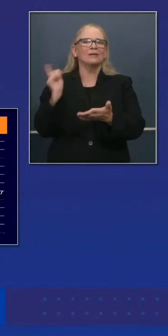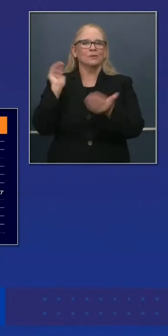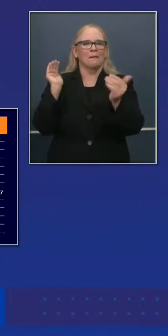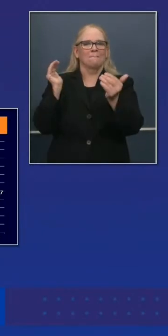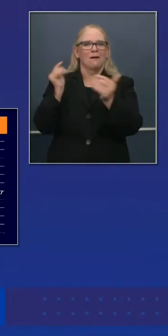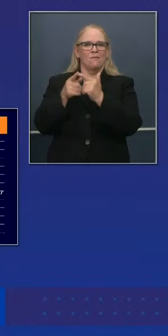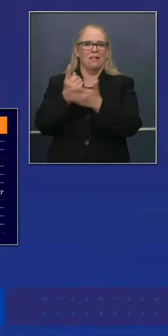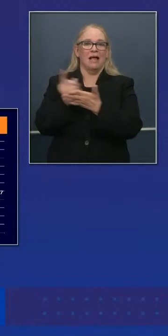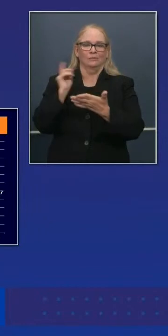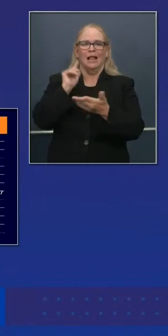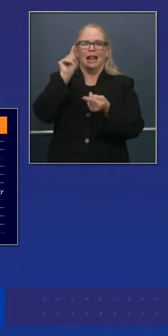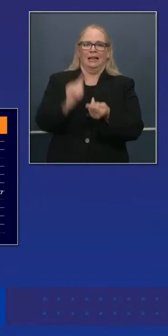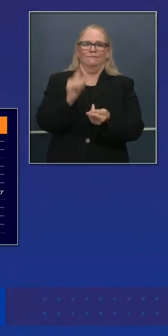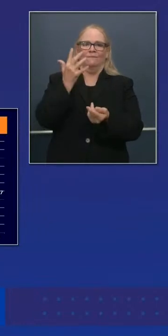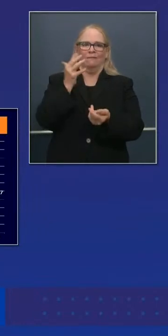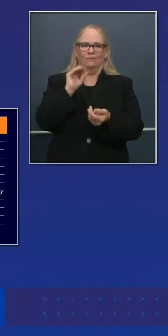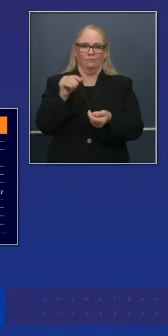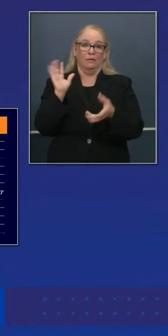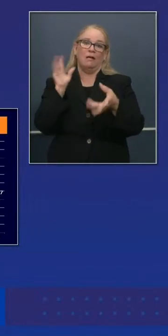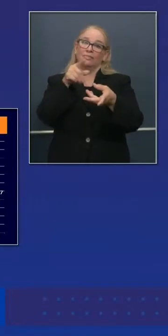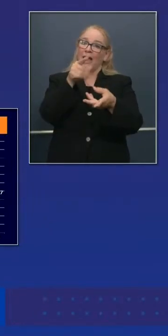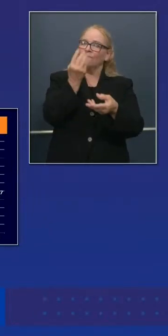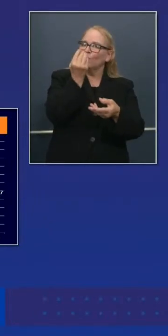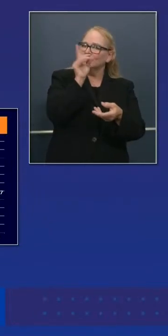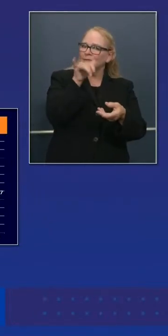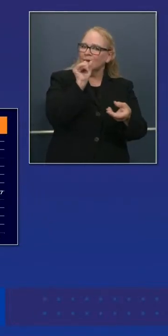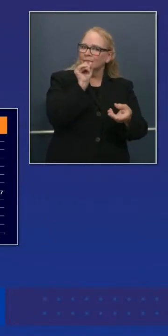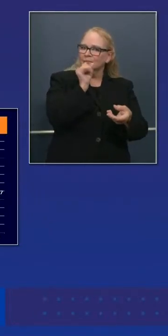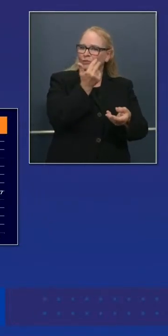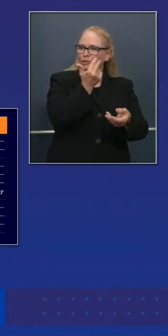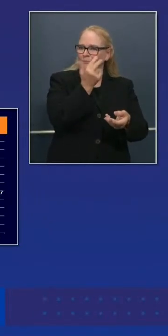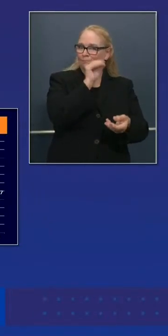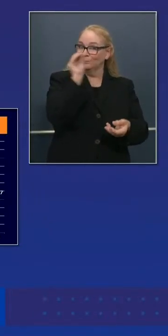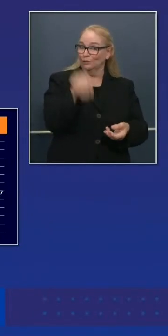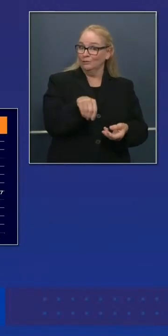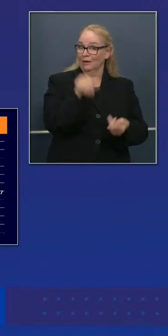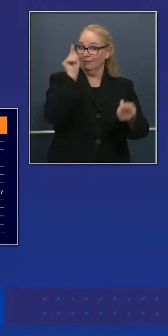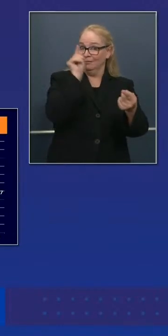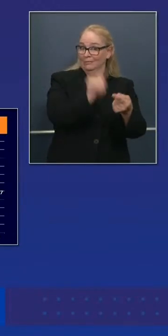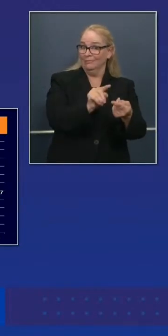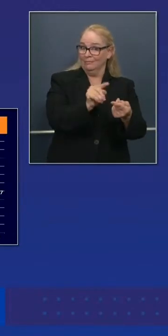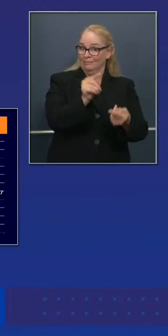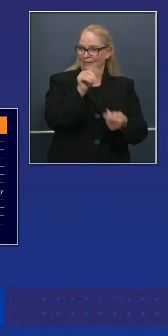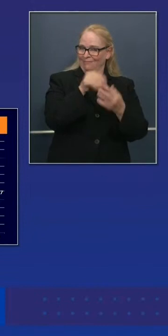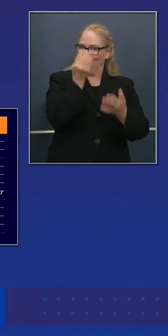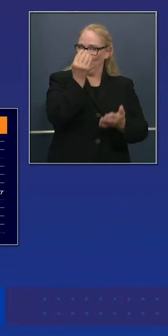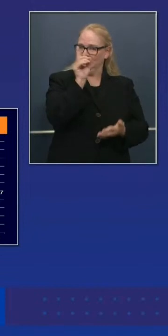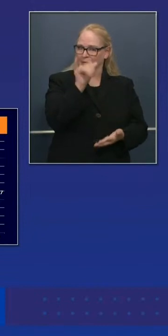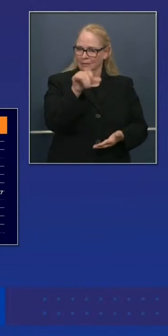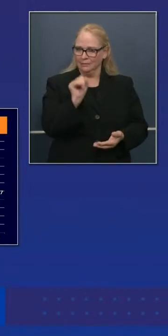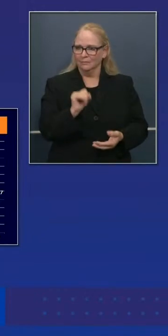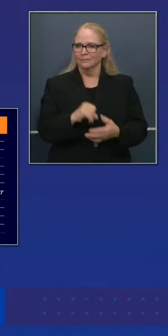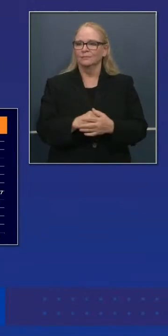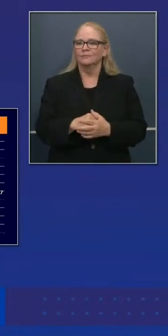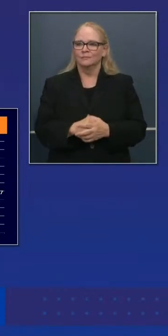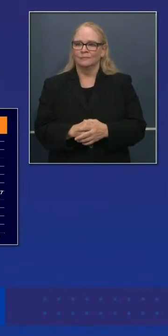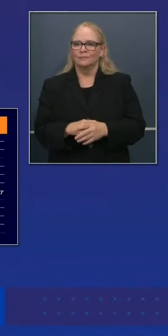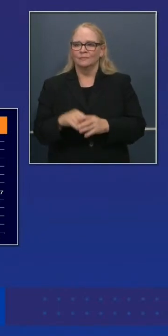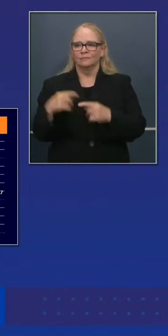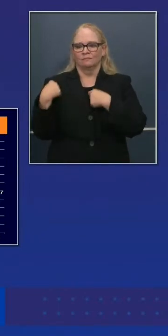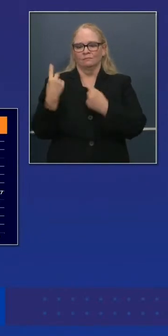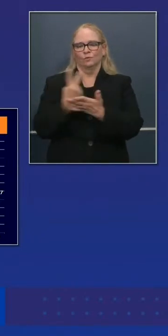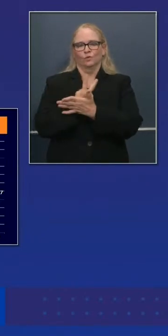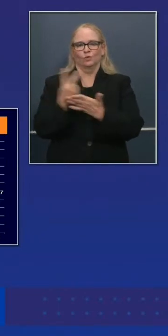the previous 14 days. You'll see a 13% decrease in ICU admissions over this cohort of 14